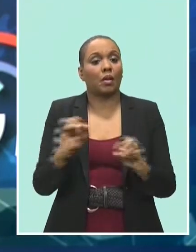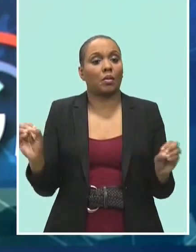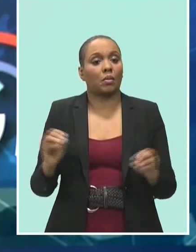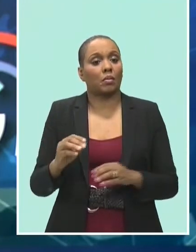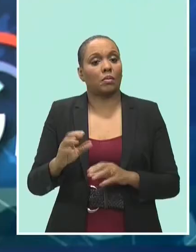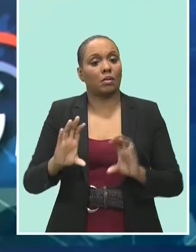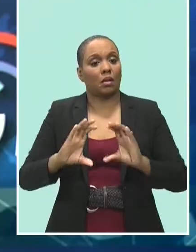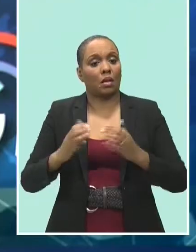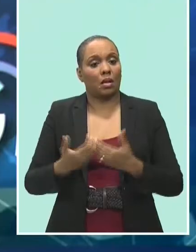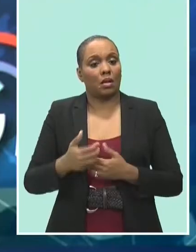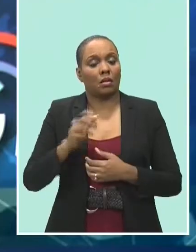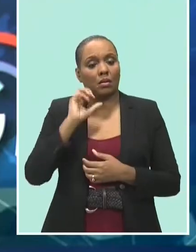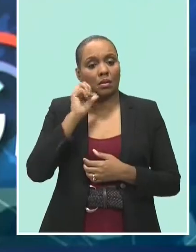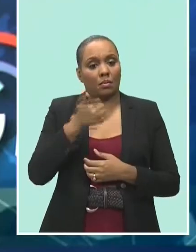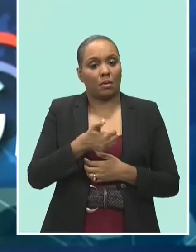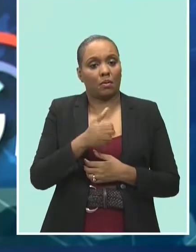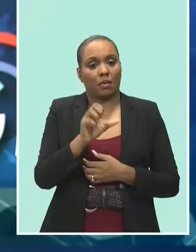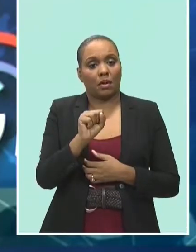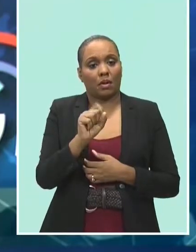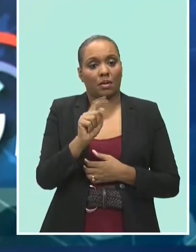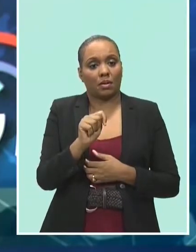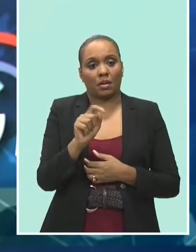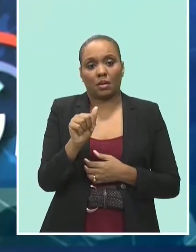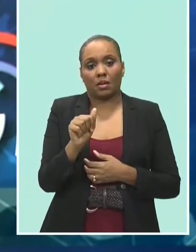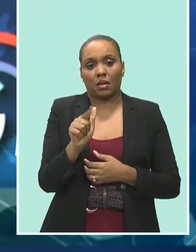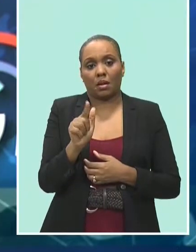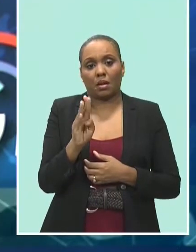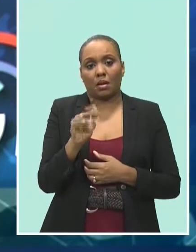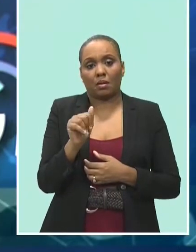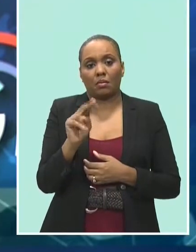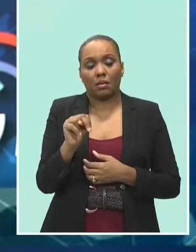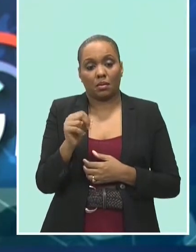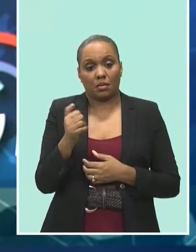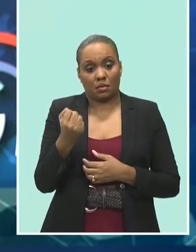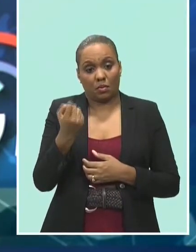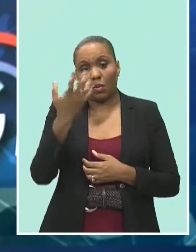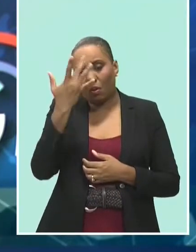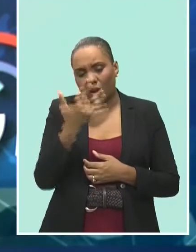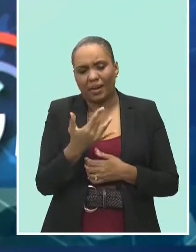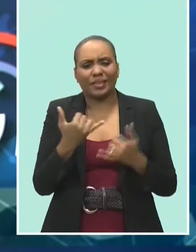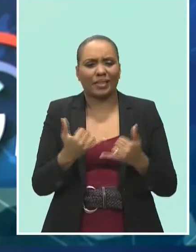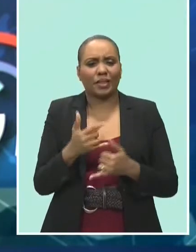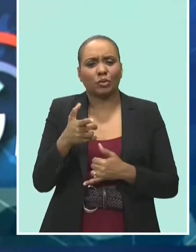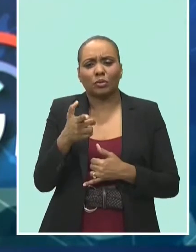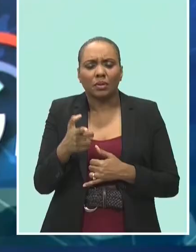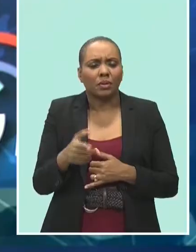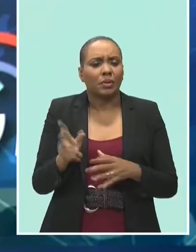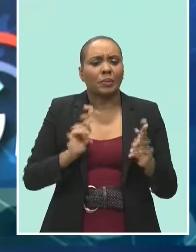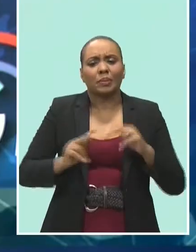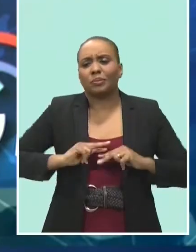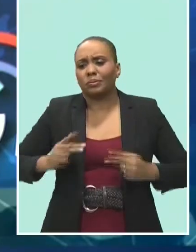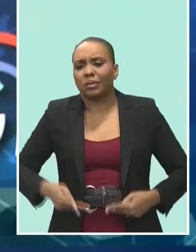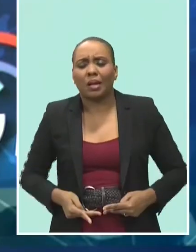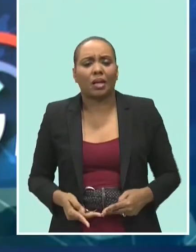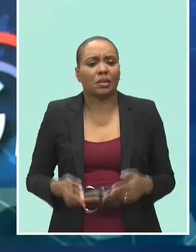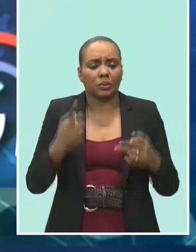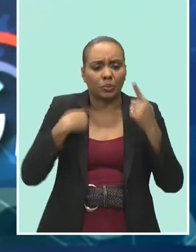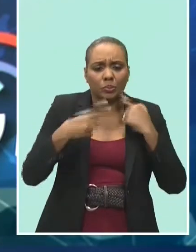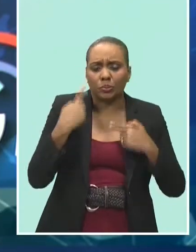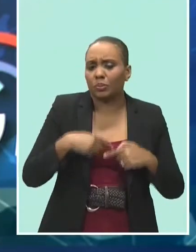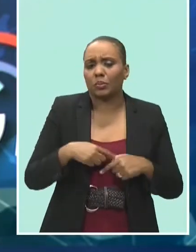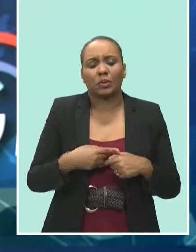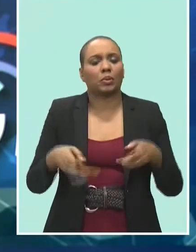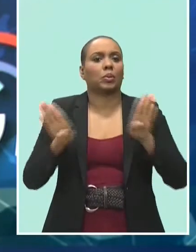no formal classes at the St. Albans Primary School tomorrow in light of today's shooting incident, which happened in close proximity to the